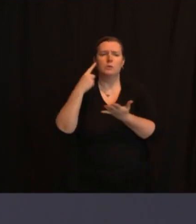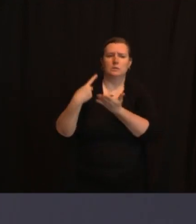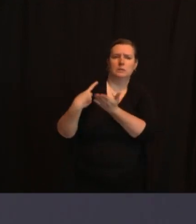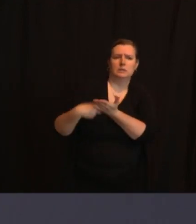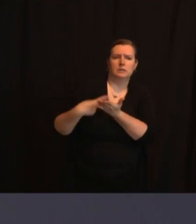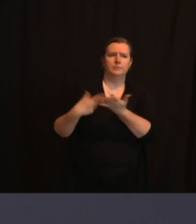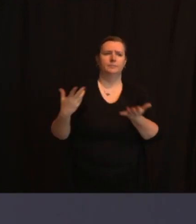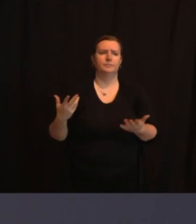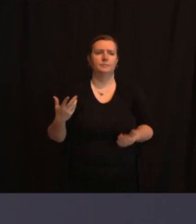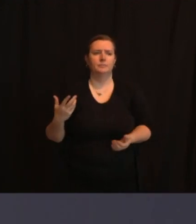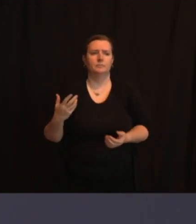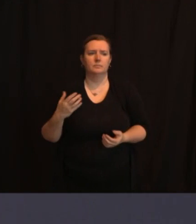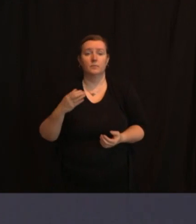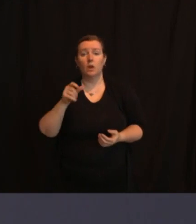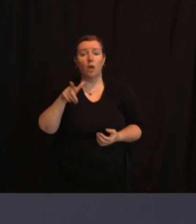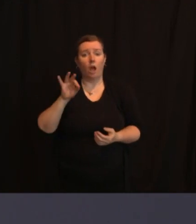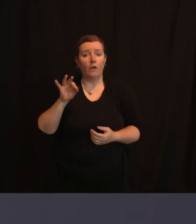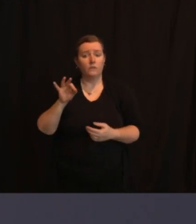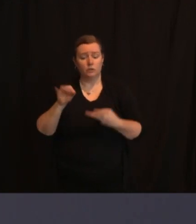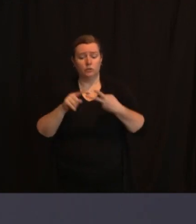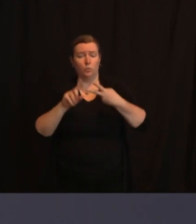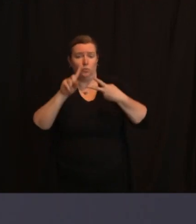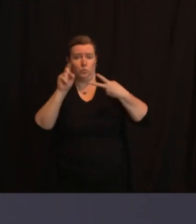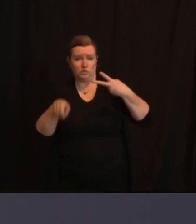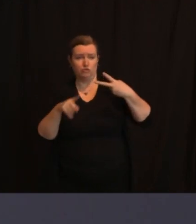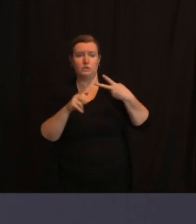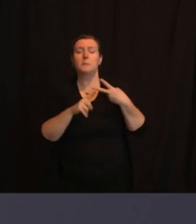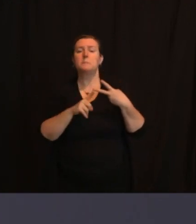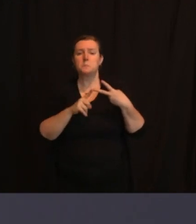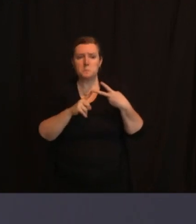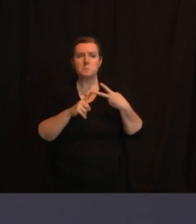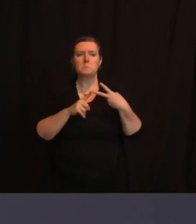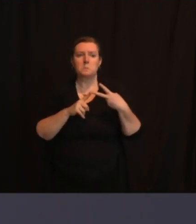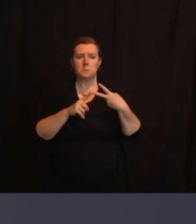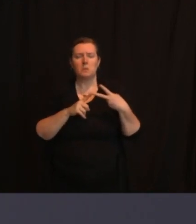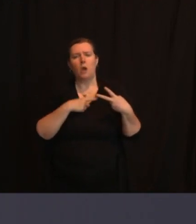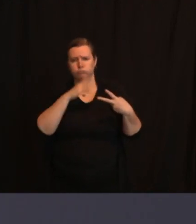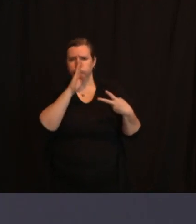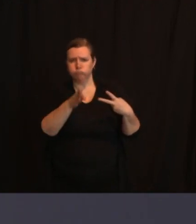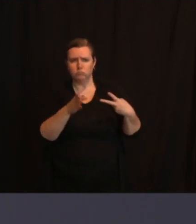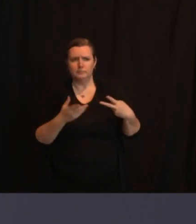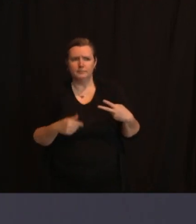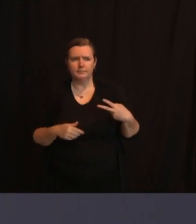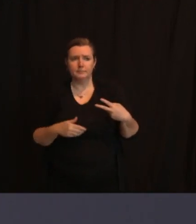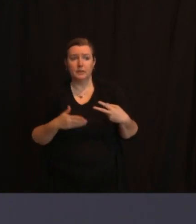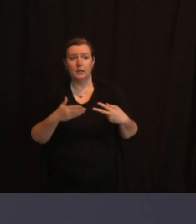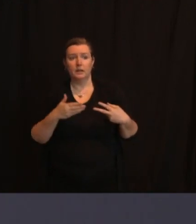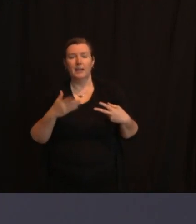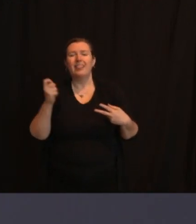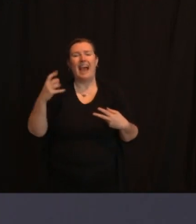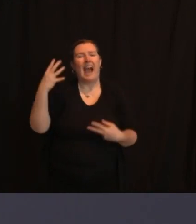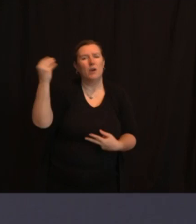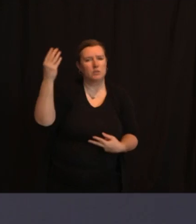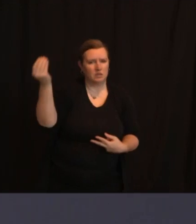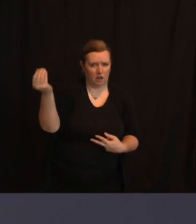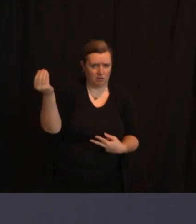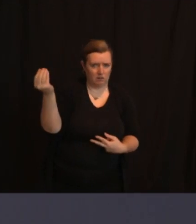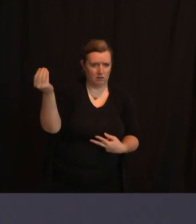not. The answer is quite straightforward. Things that are out of doors where we